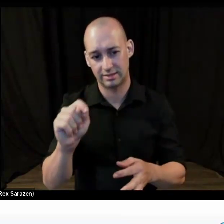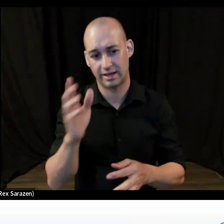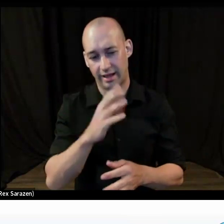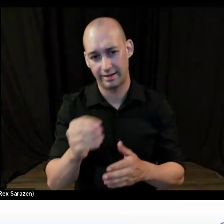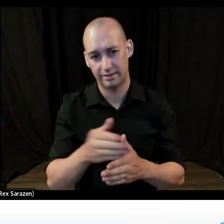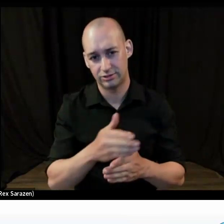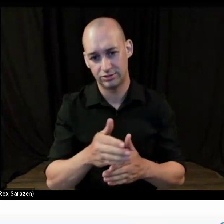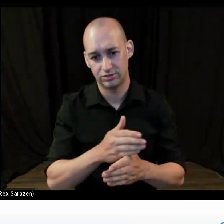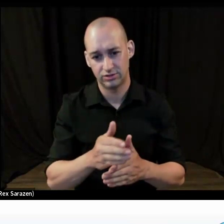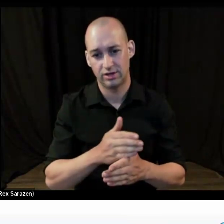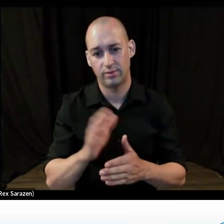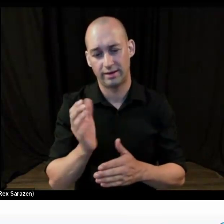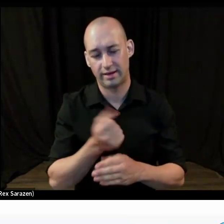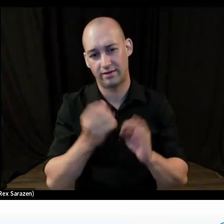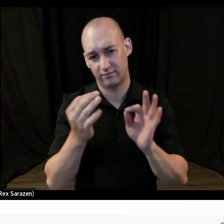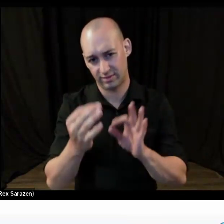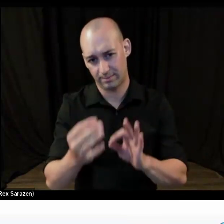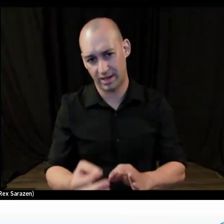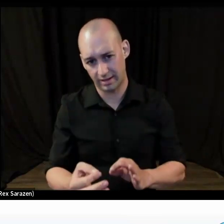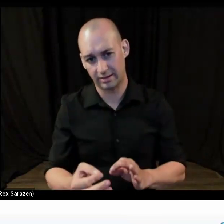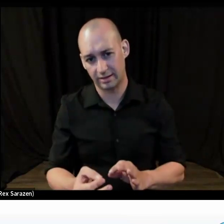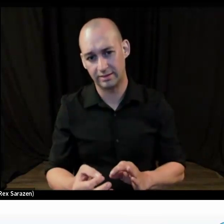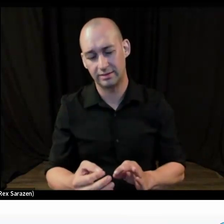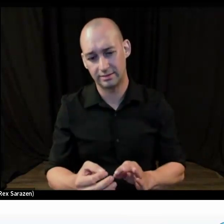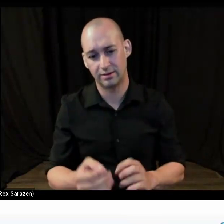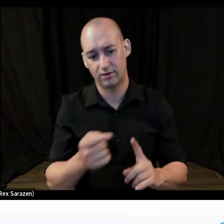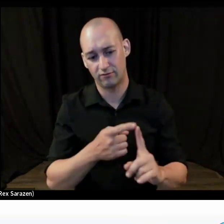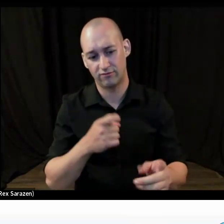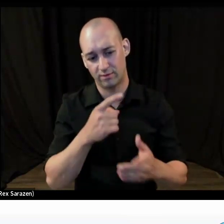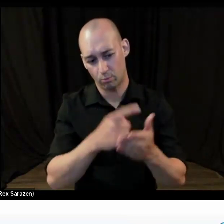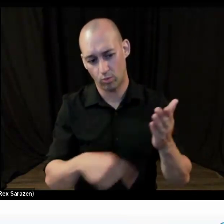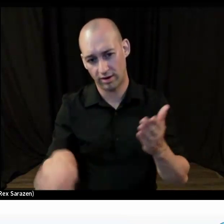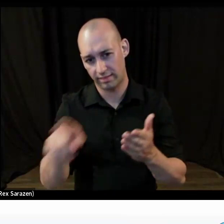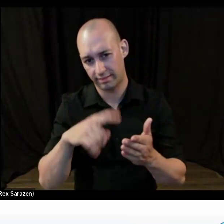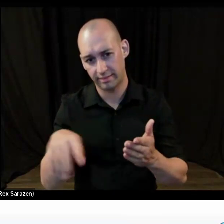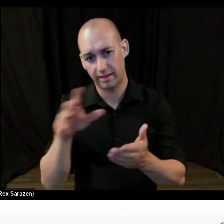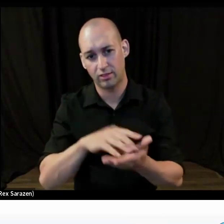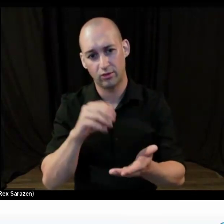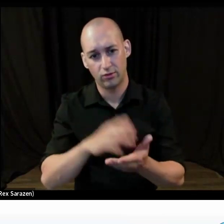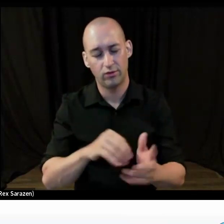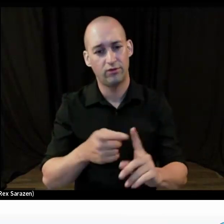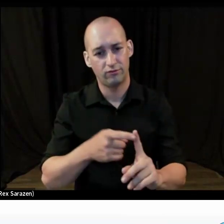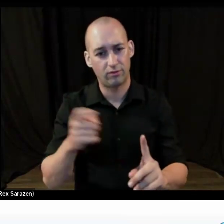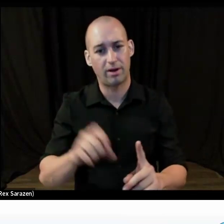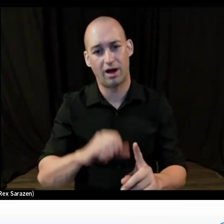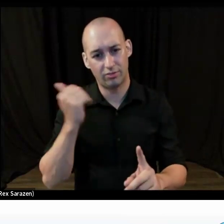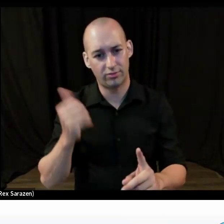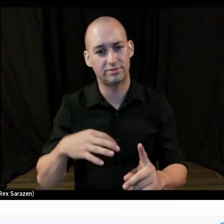you can get feedback from what they have learned about others who are